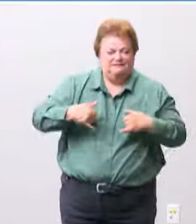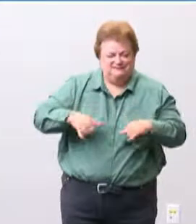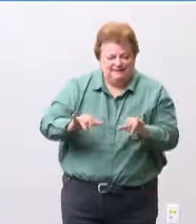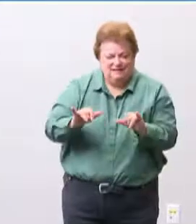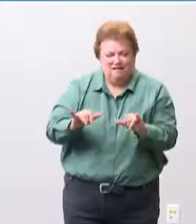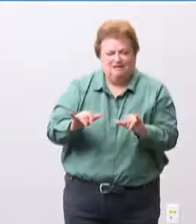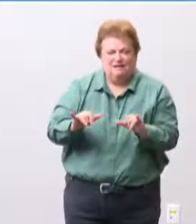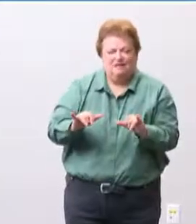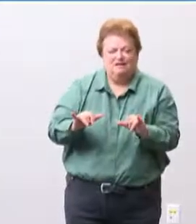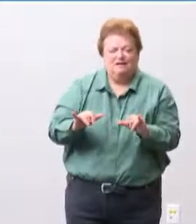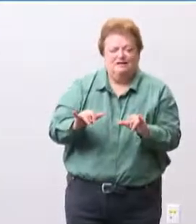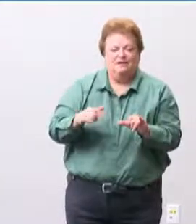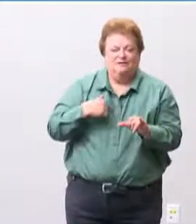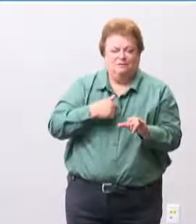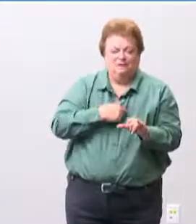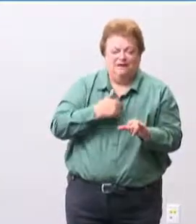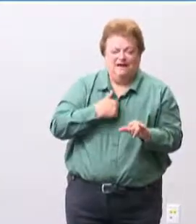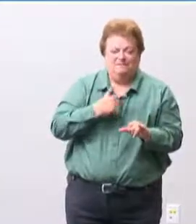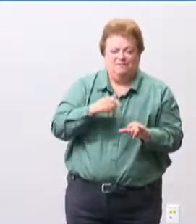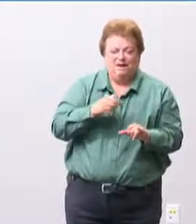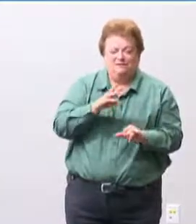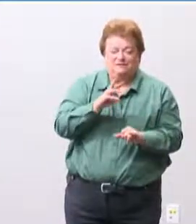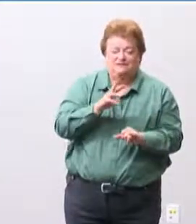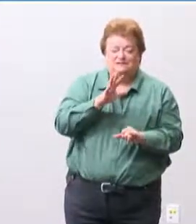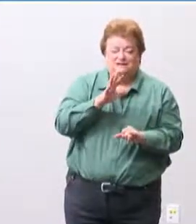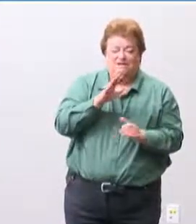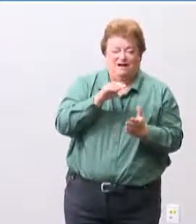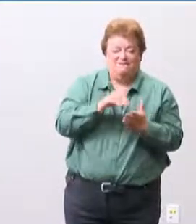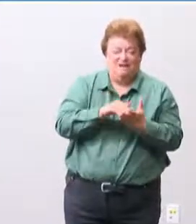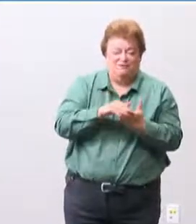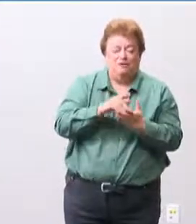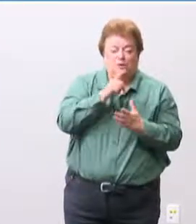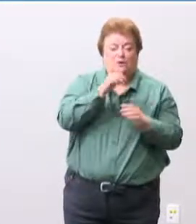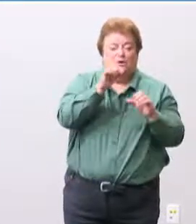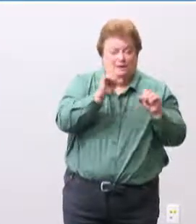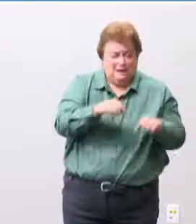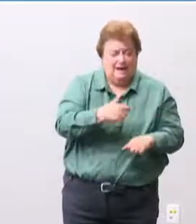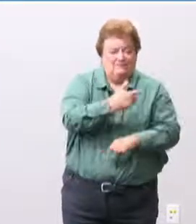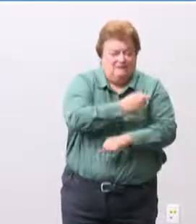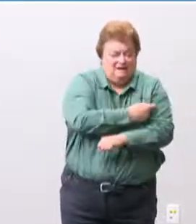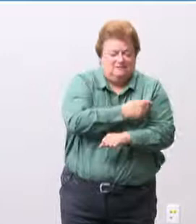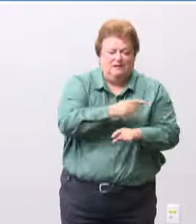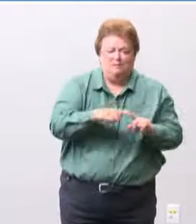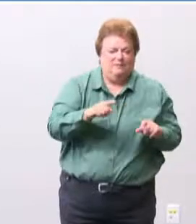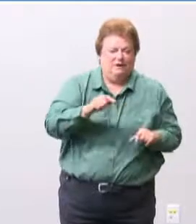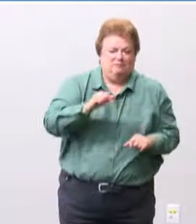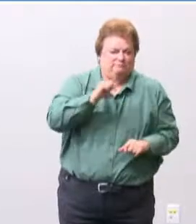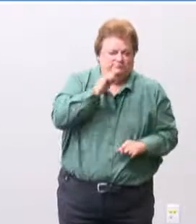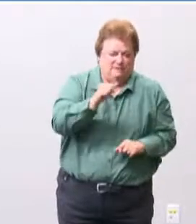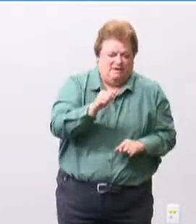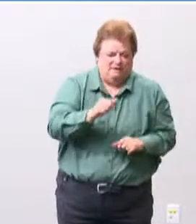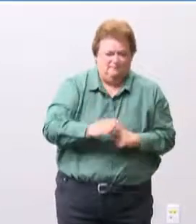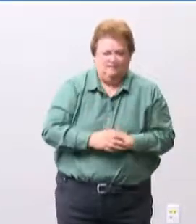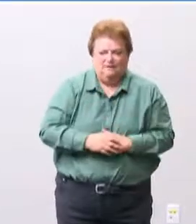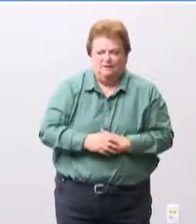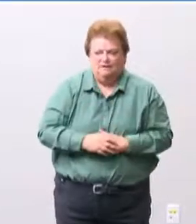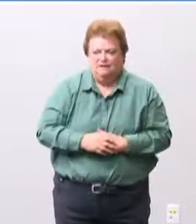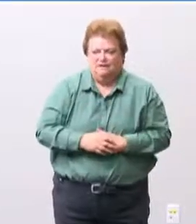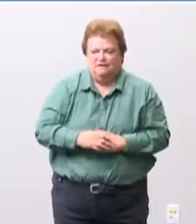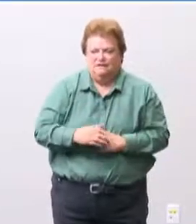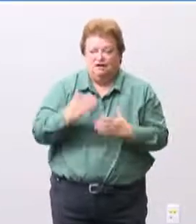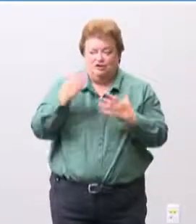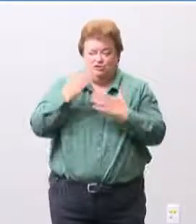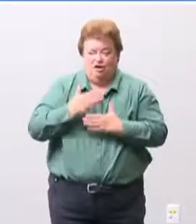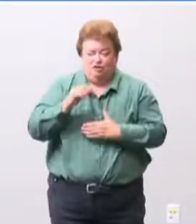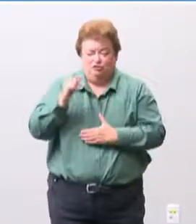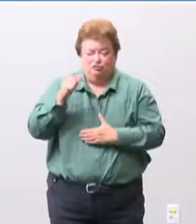remain around 65,000 who can be vaccinated that aren't. The darker green wedge on